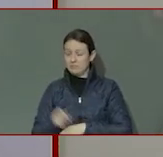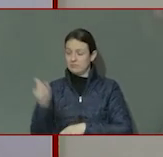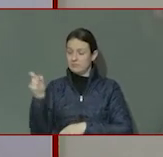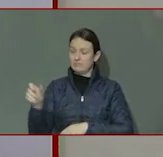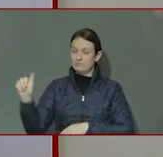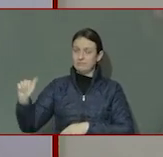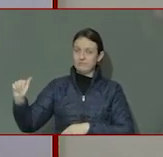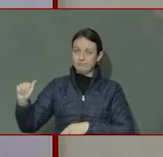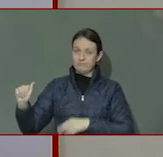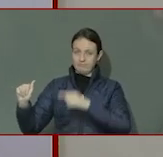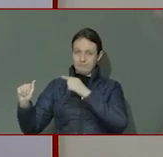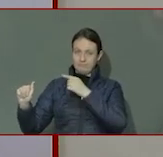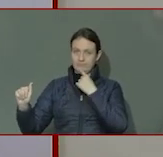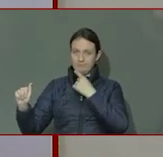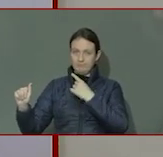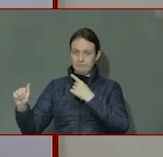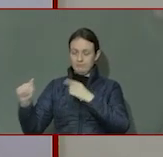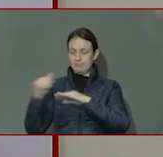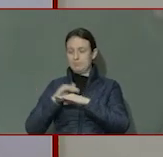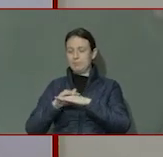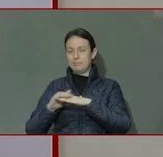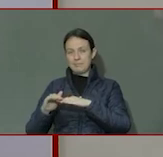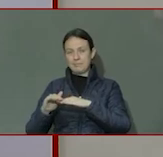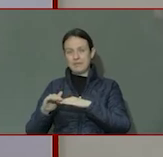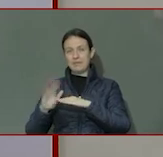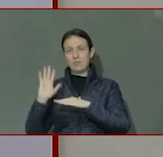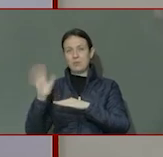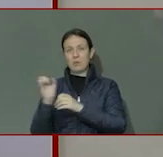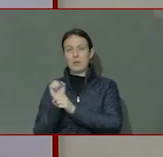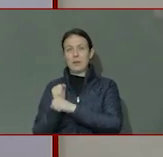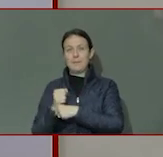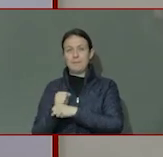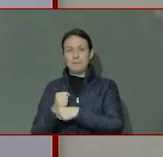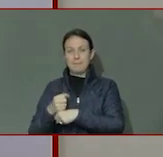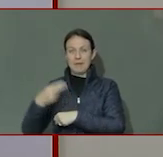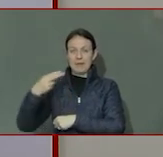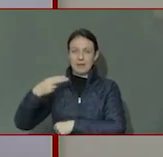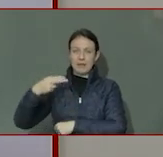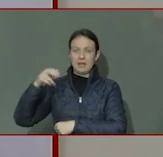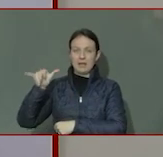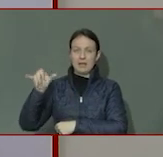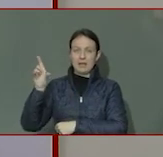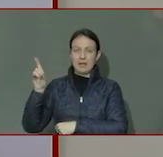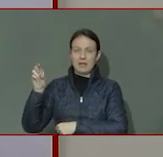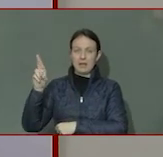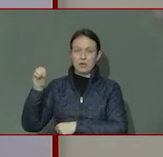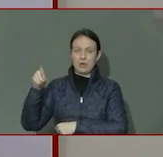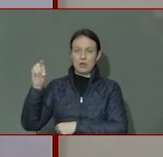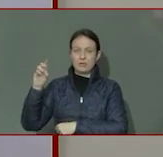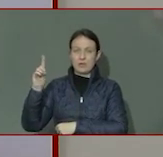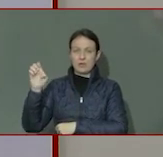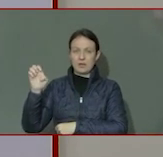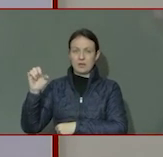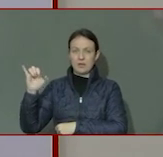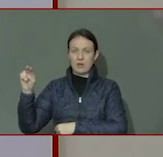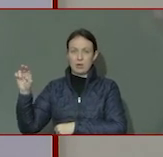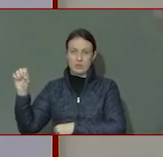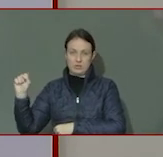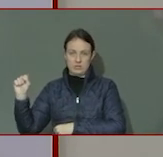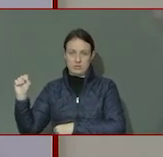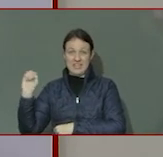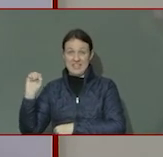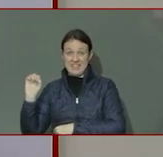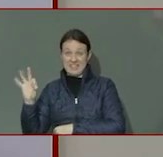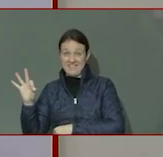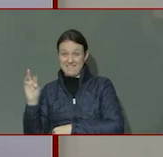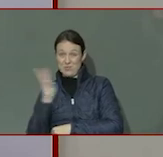Arrhenius, a base will form hydroxide ions when it dissolves in water. A base